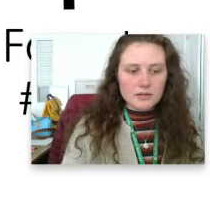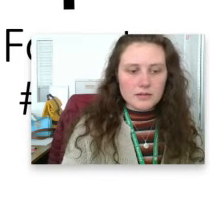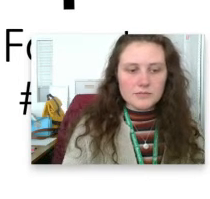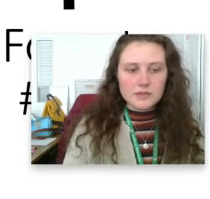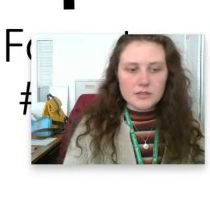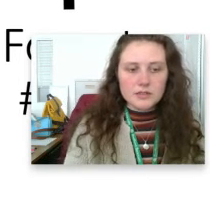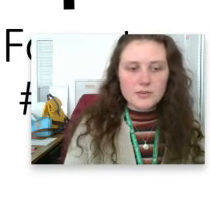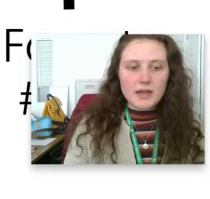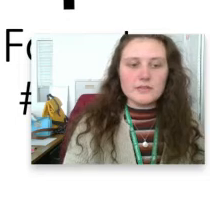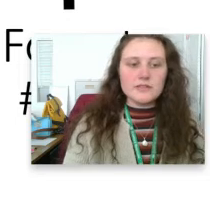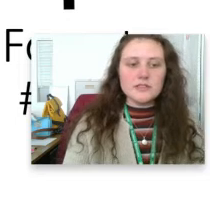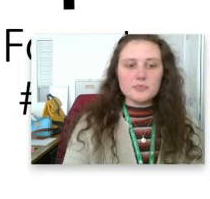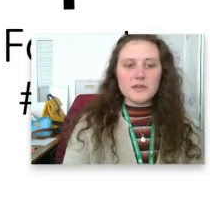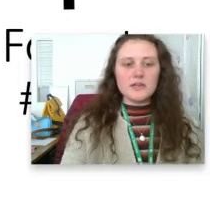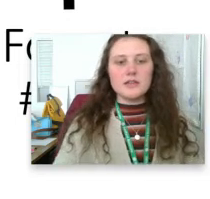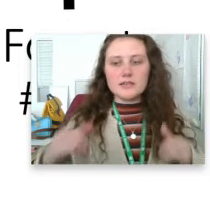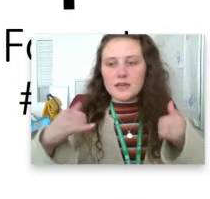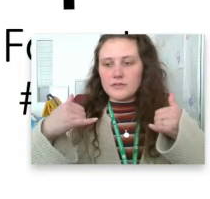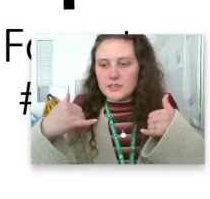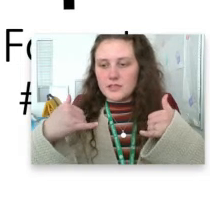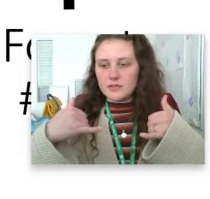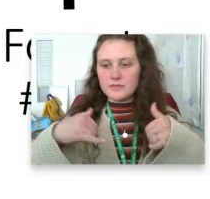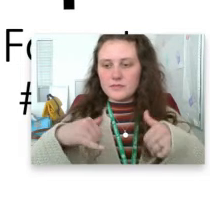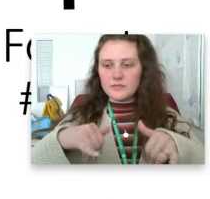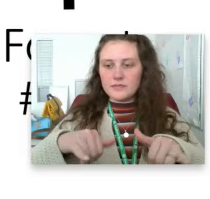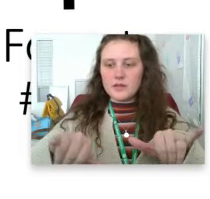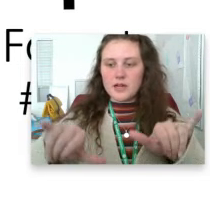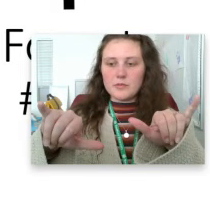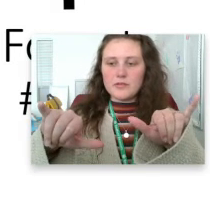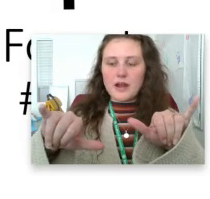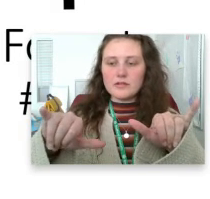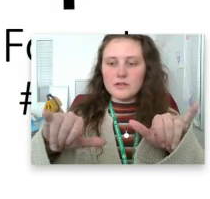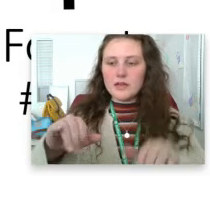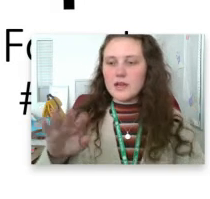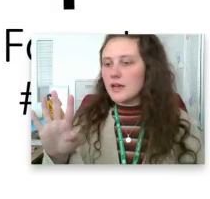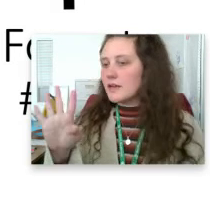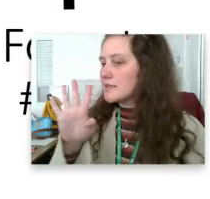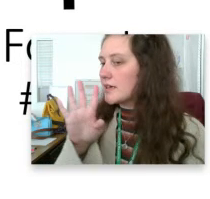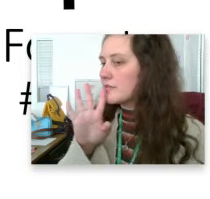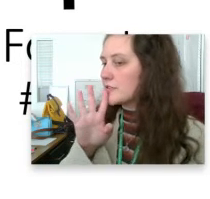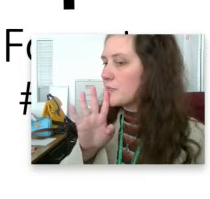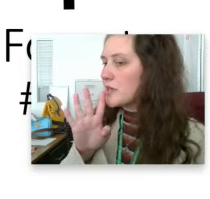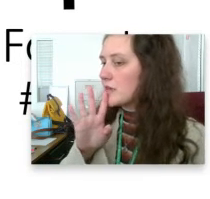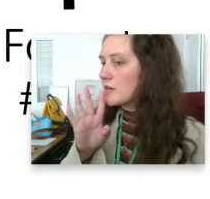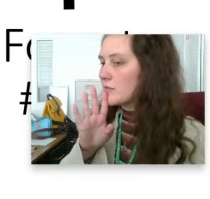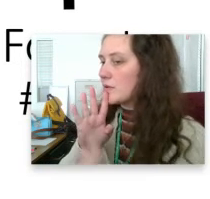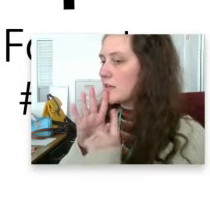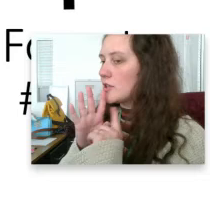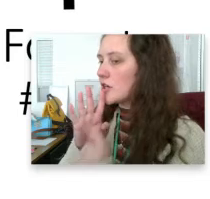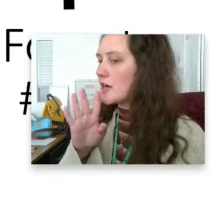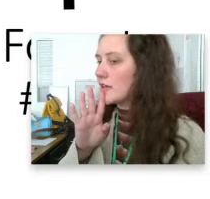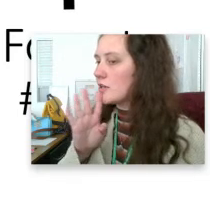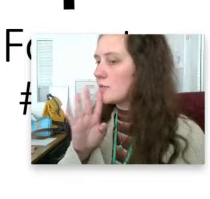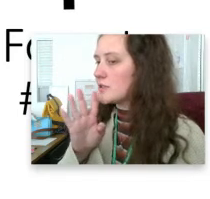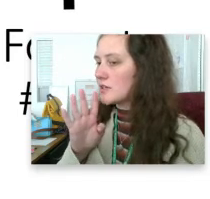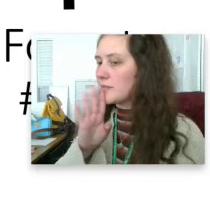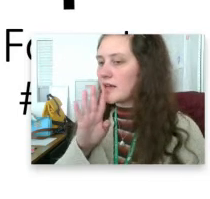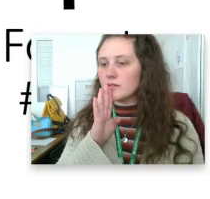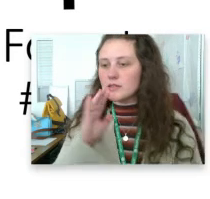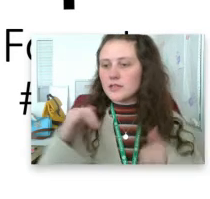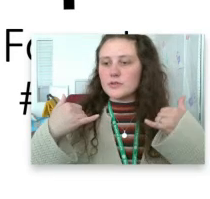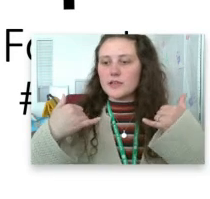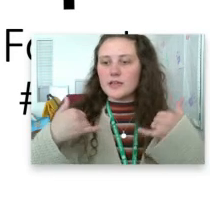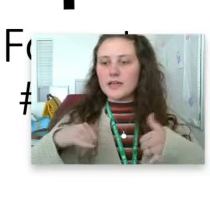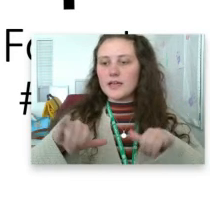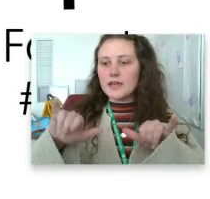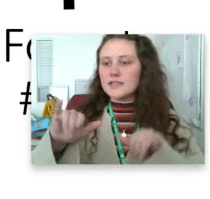speak. So we have still speak, the sign for still, kind of move it out, and then the sign for speak. Remember, like you're talking, your words are